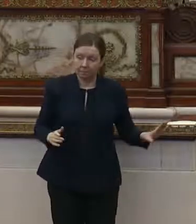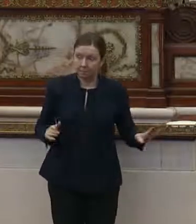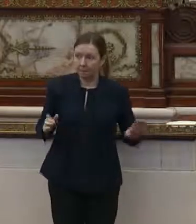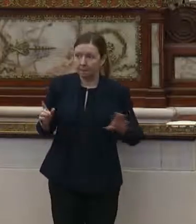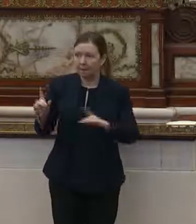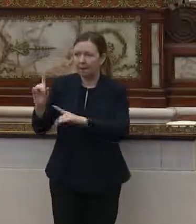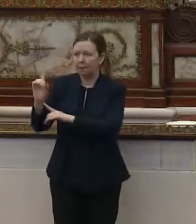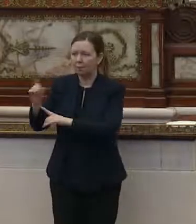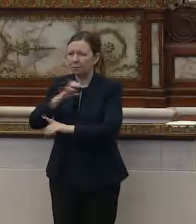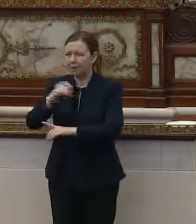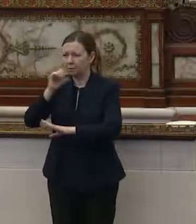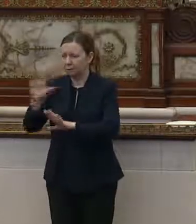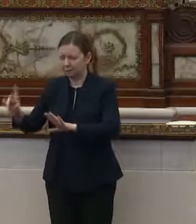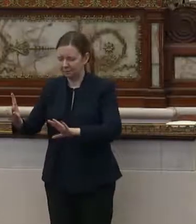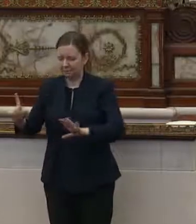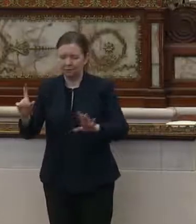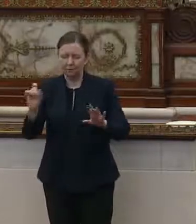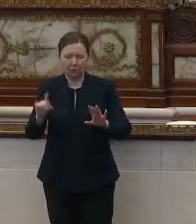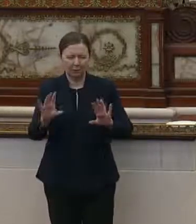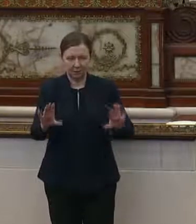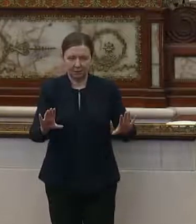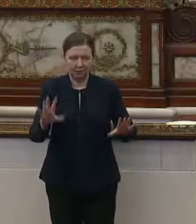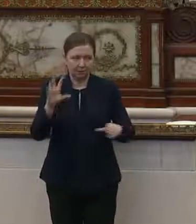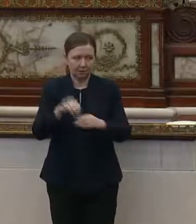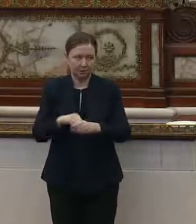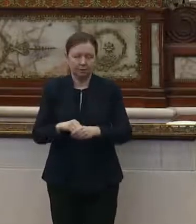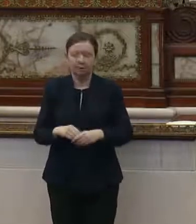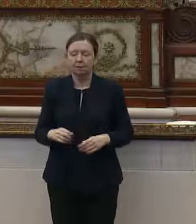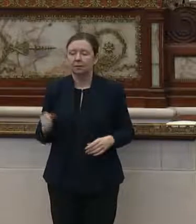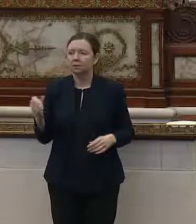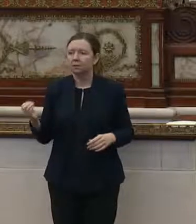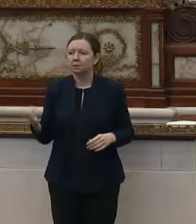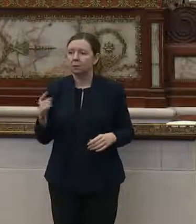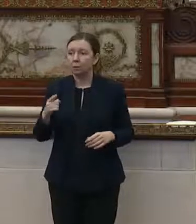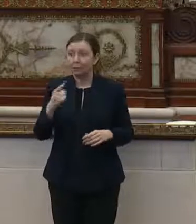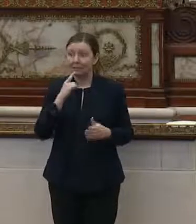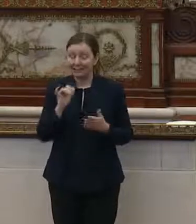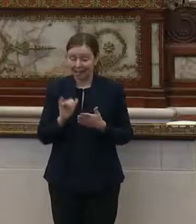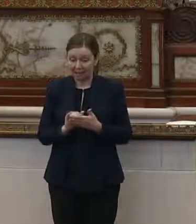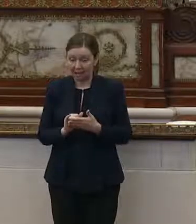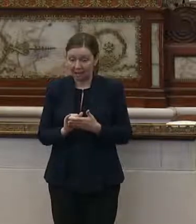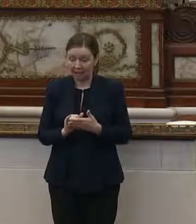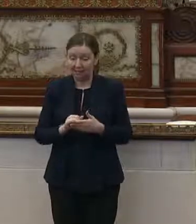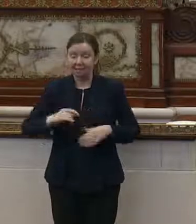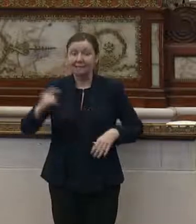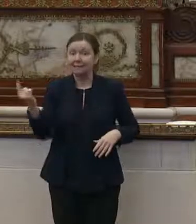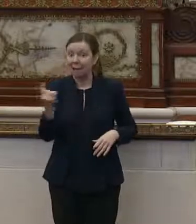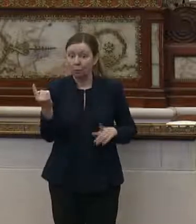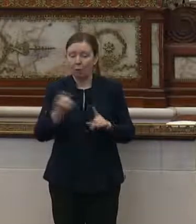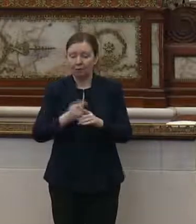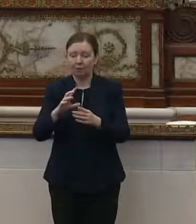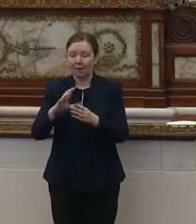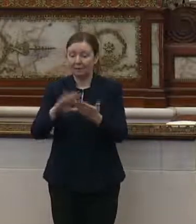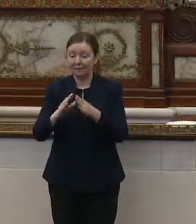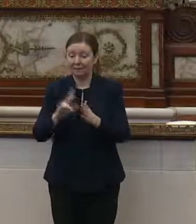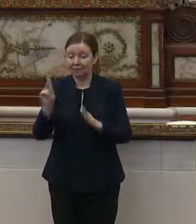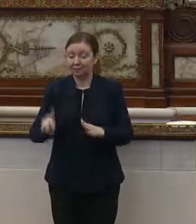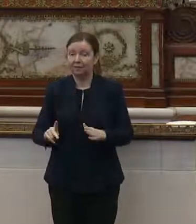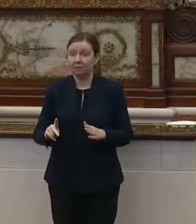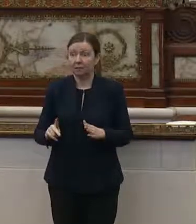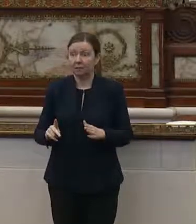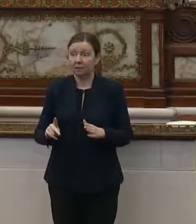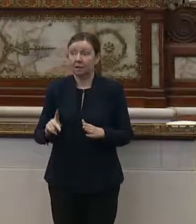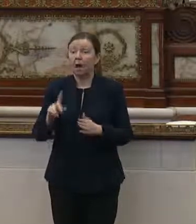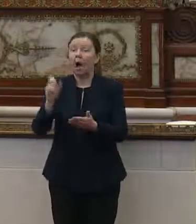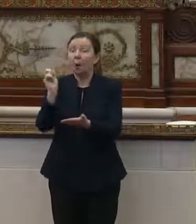moment, Councilwoman. So I have a quick question. I want to jump in here. So you're saying that someone from the city of Philadelphia did